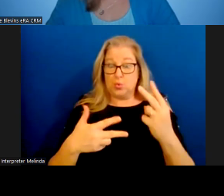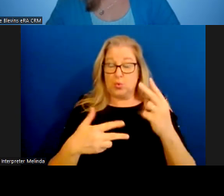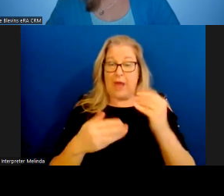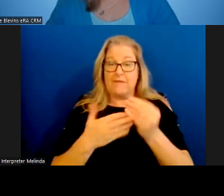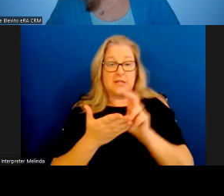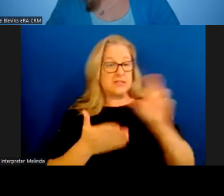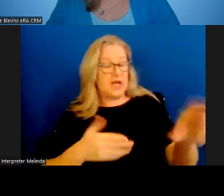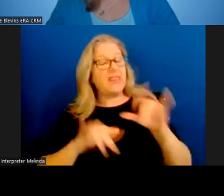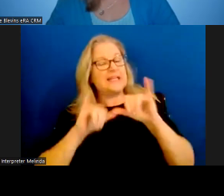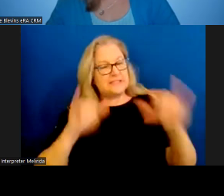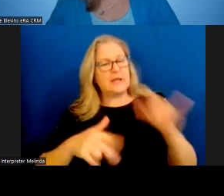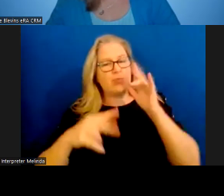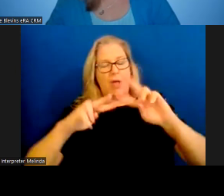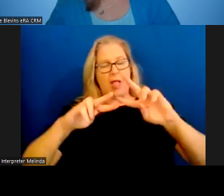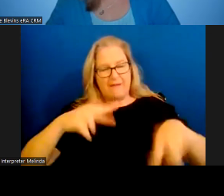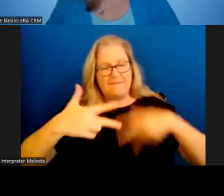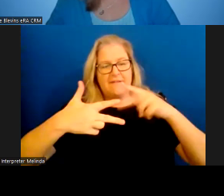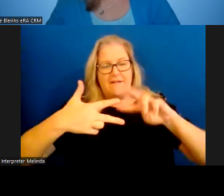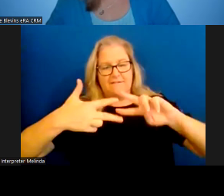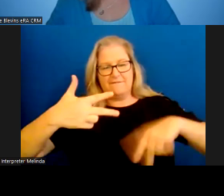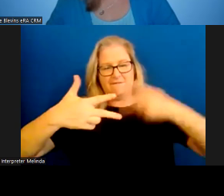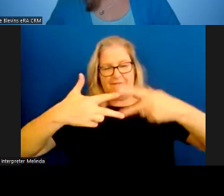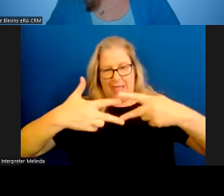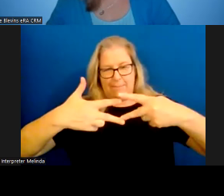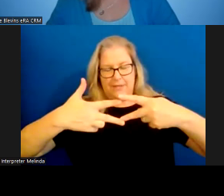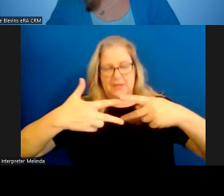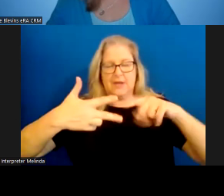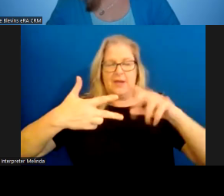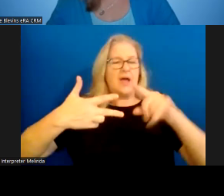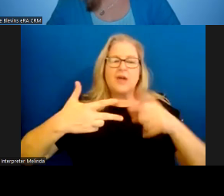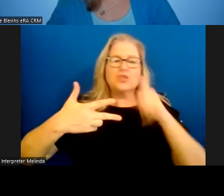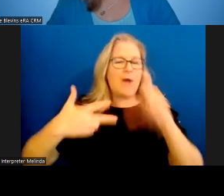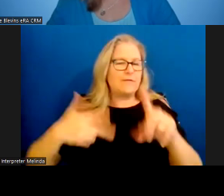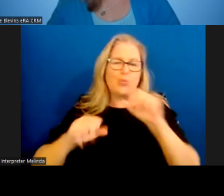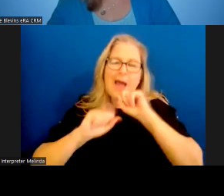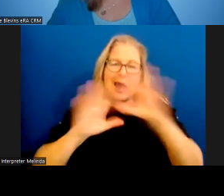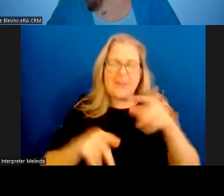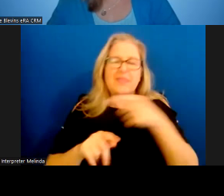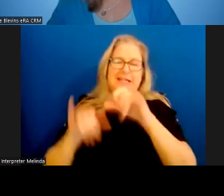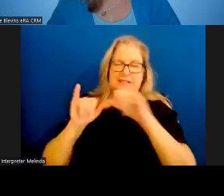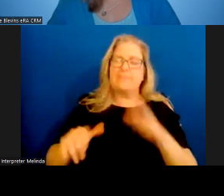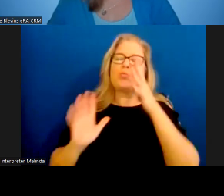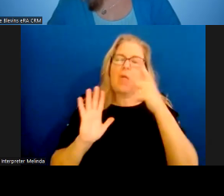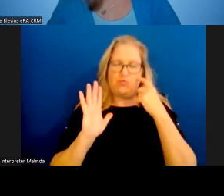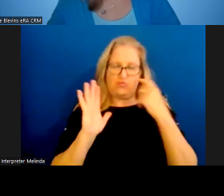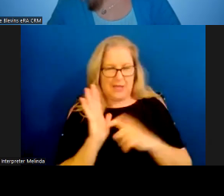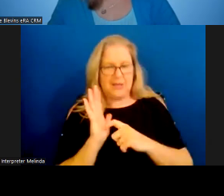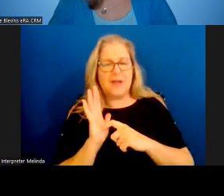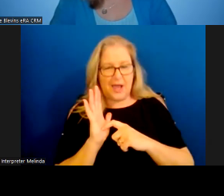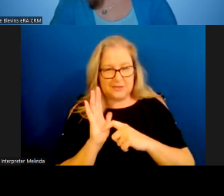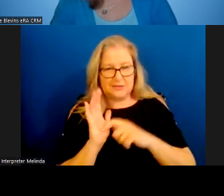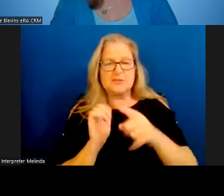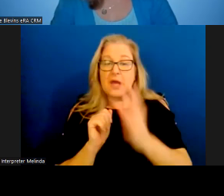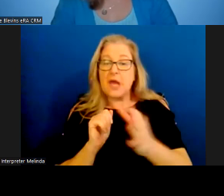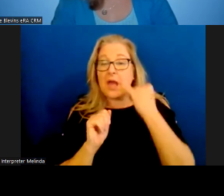actually going to flip your final RPPR into an interim RPPR. There's nothing you need to do. So just be aware of that. If you're